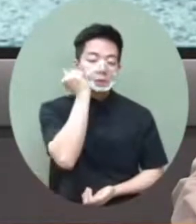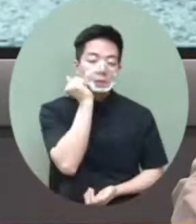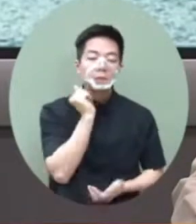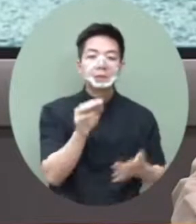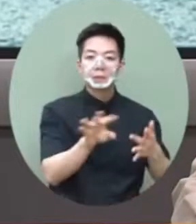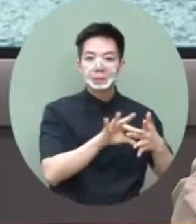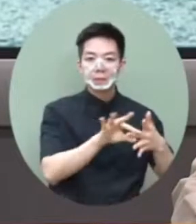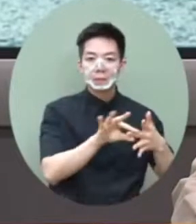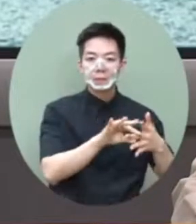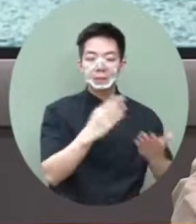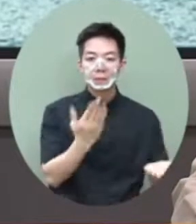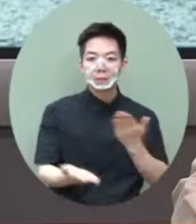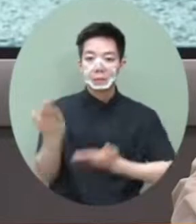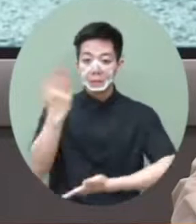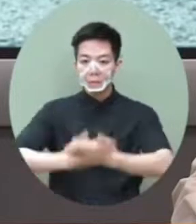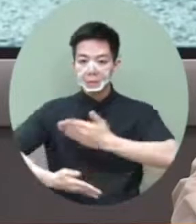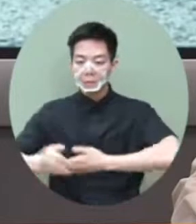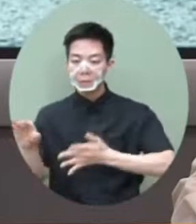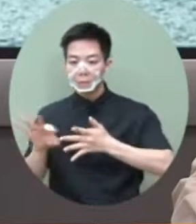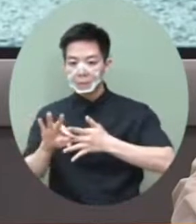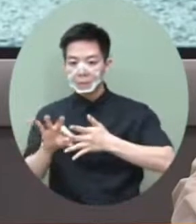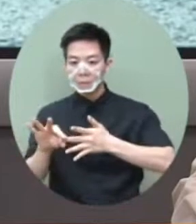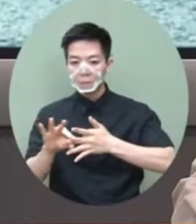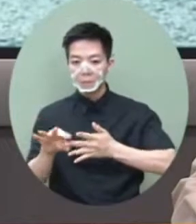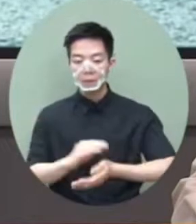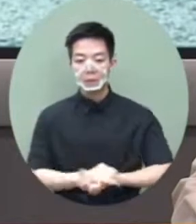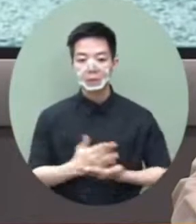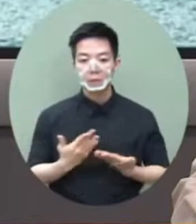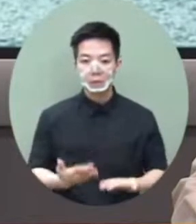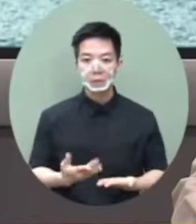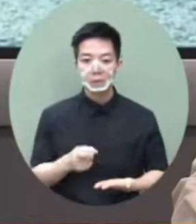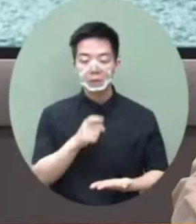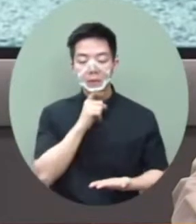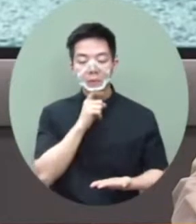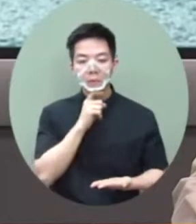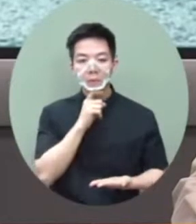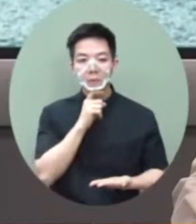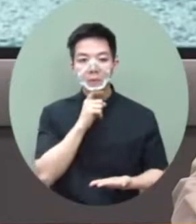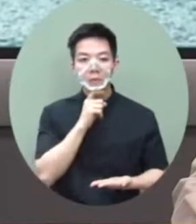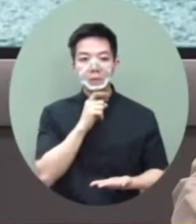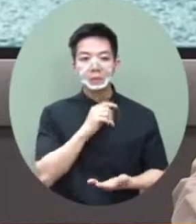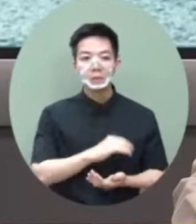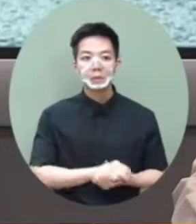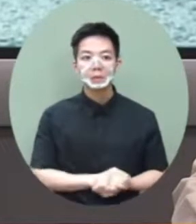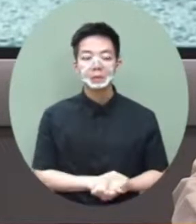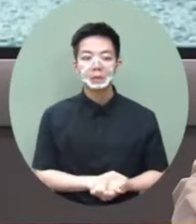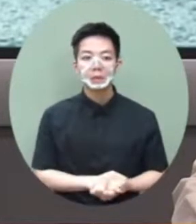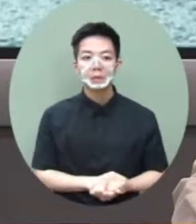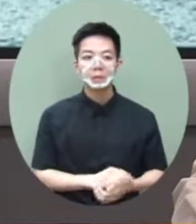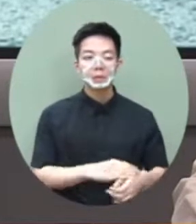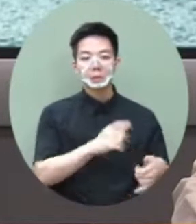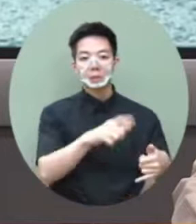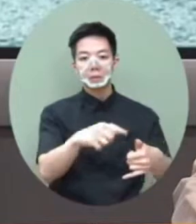times. Amongst residential care homes, there are 10